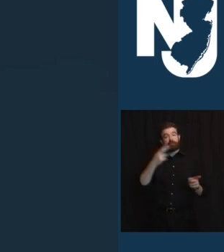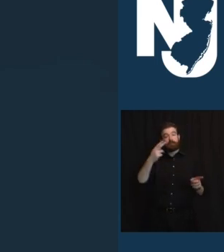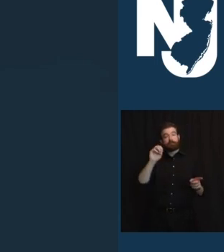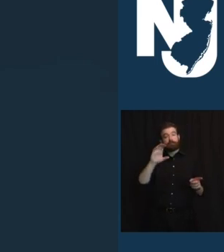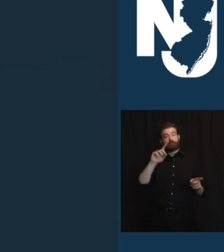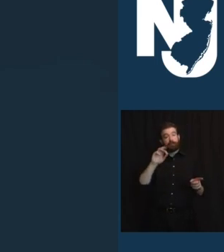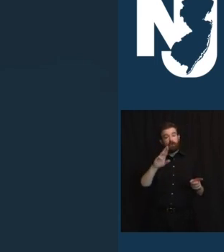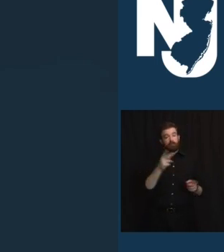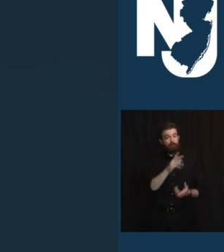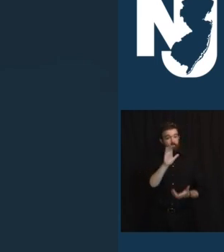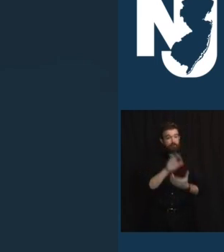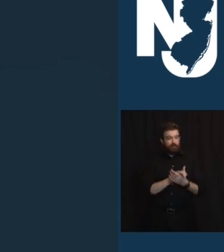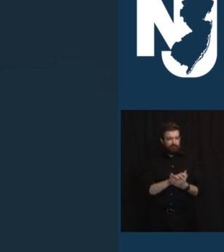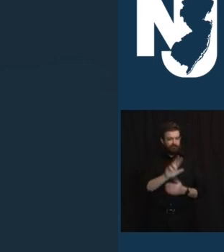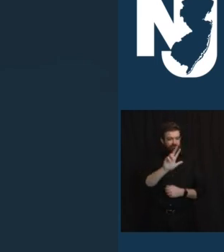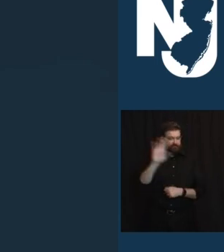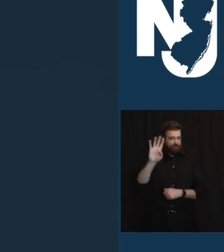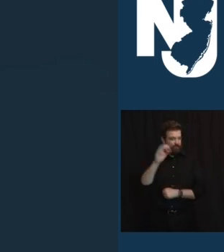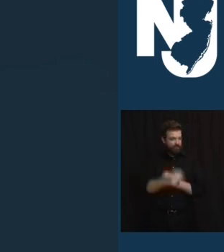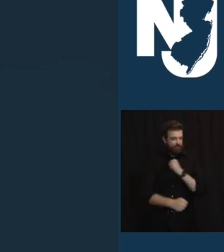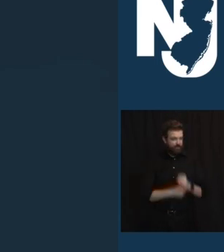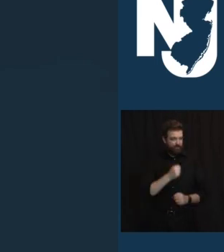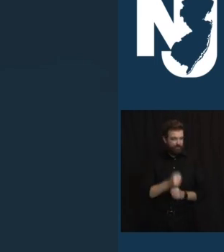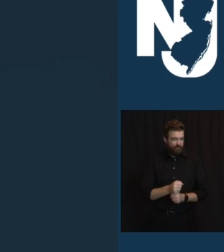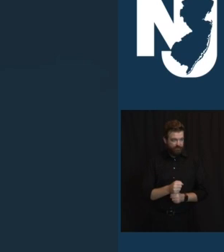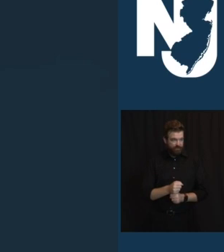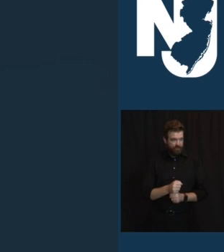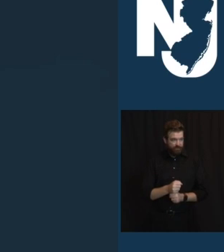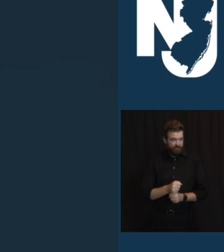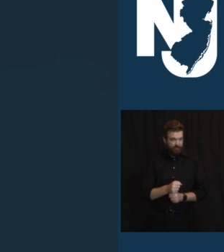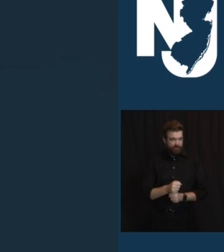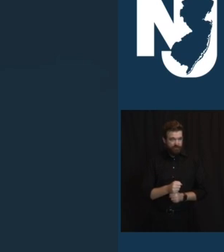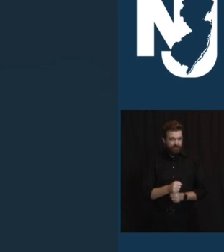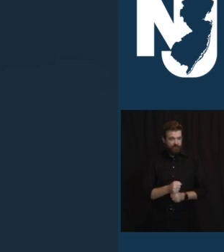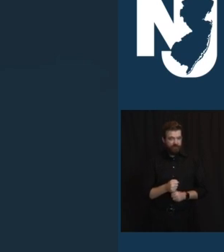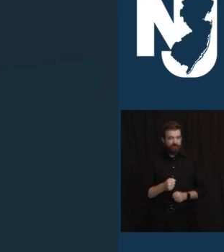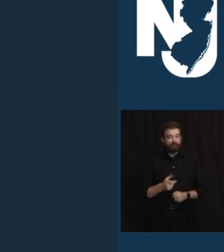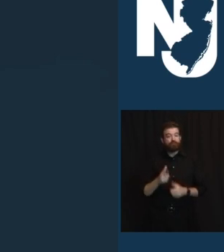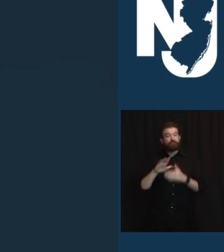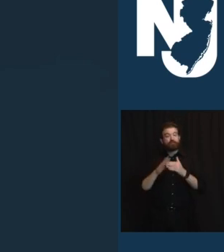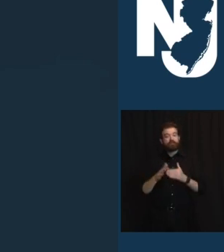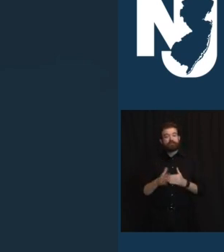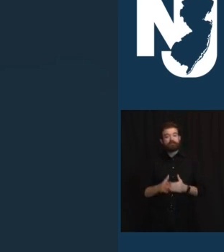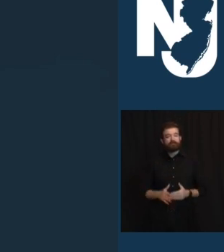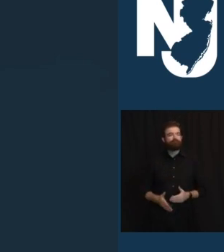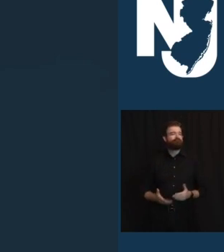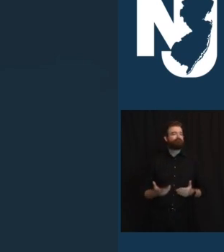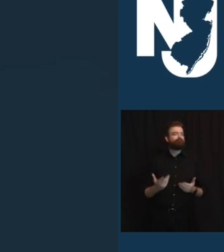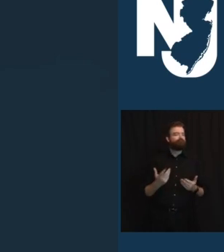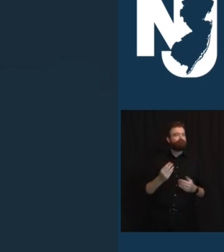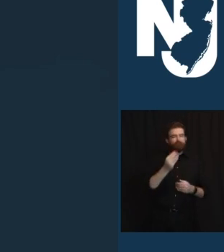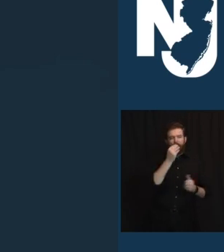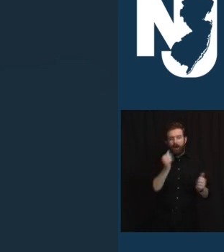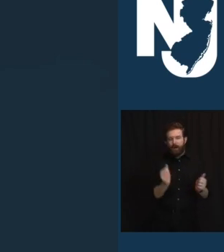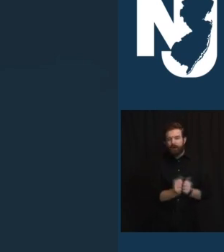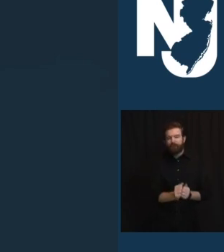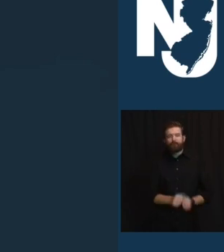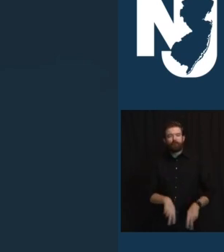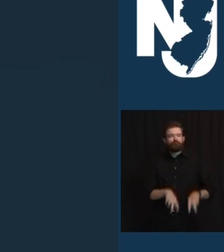marriage, 34 years of weekends spent together, of family dinners, and of sitting together, watching a lot of soccer